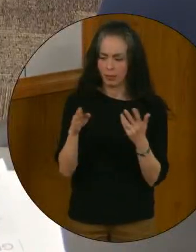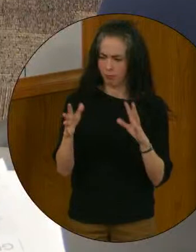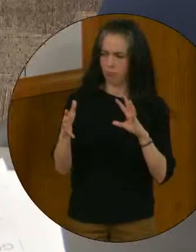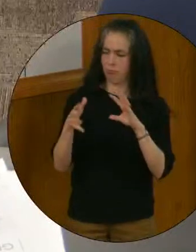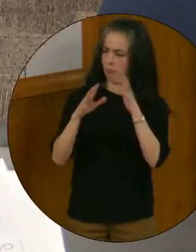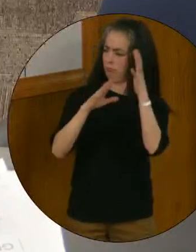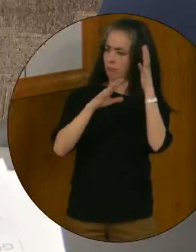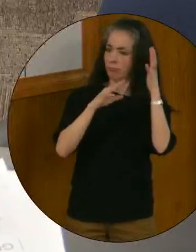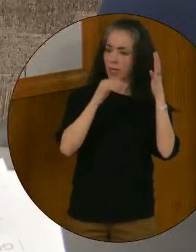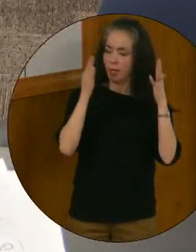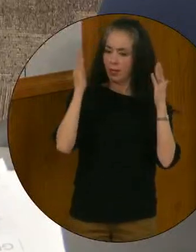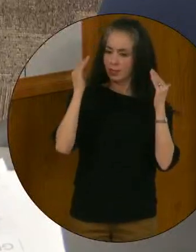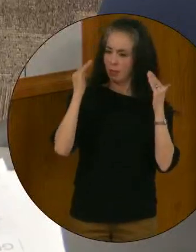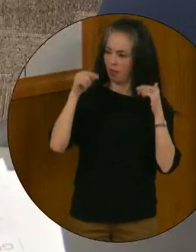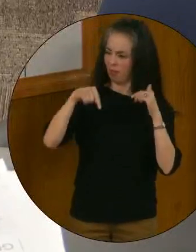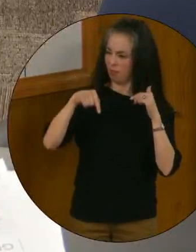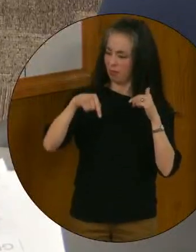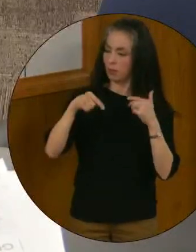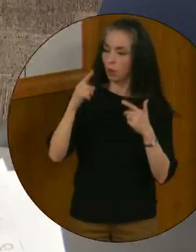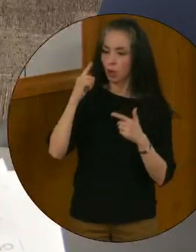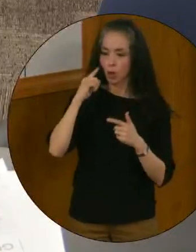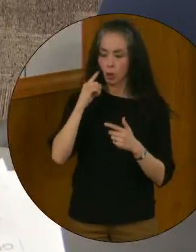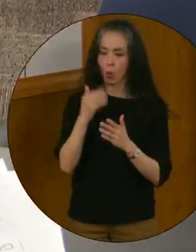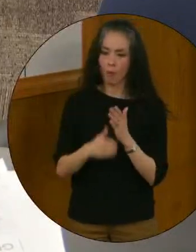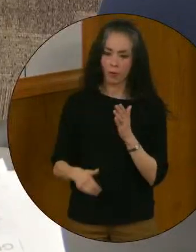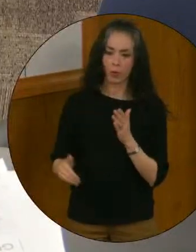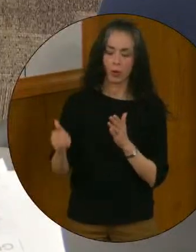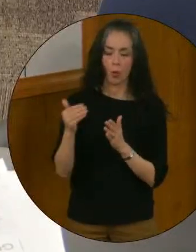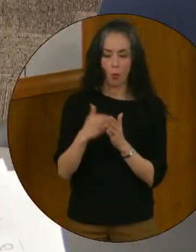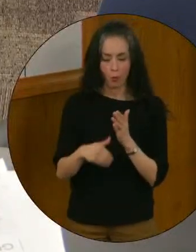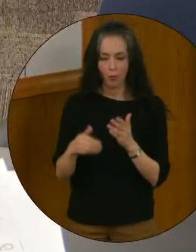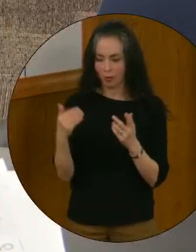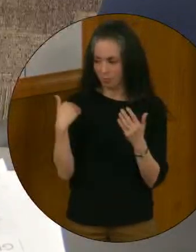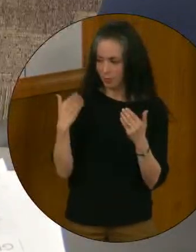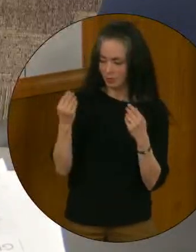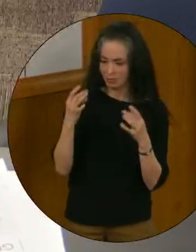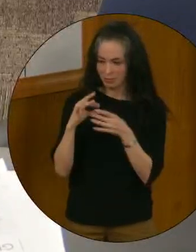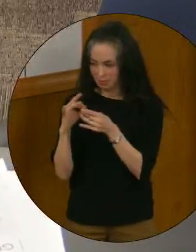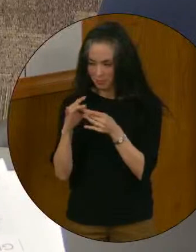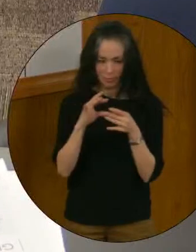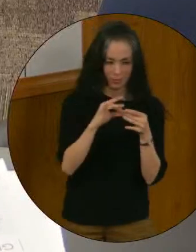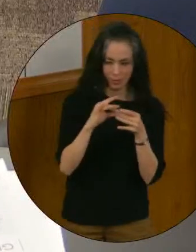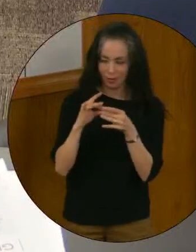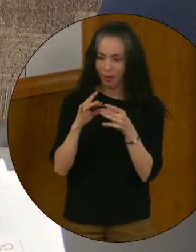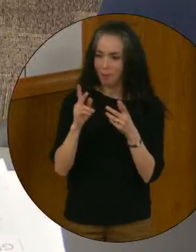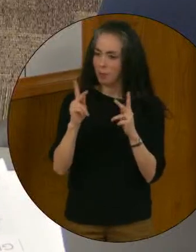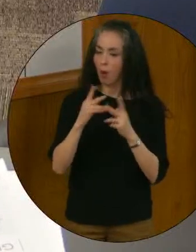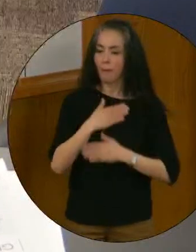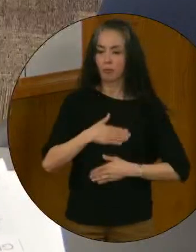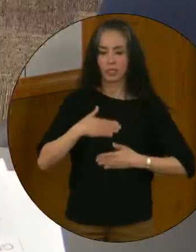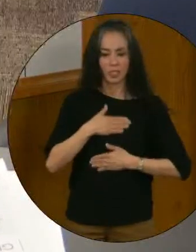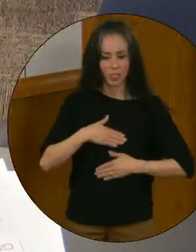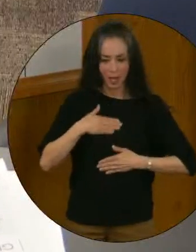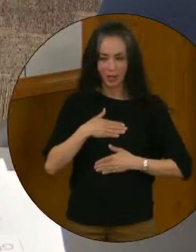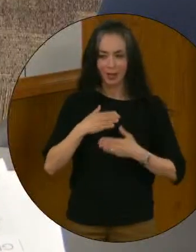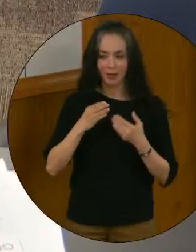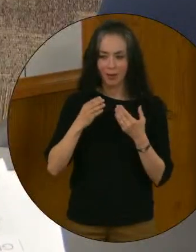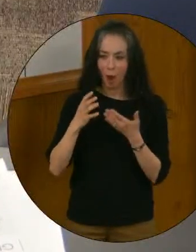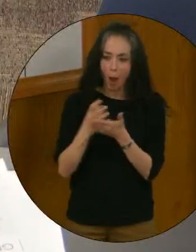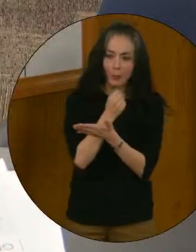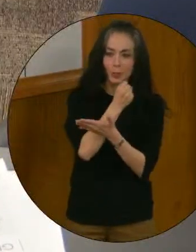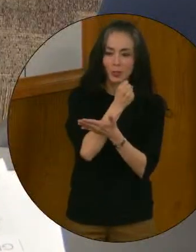expected. We heard over and over and over again that how much people appreciated the opportunity